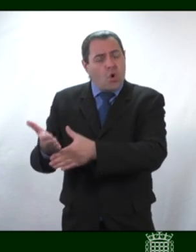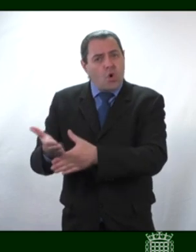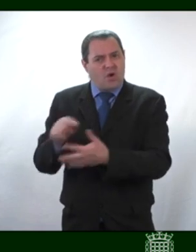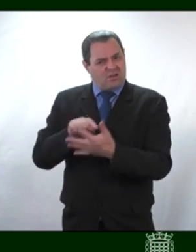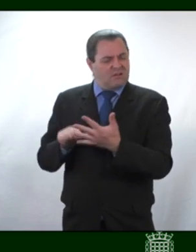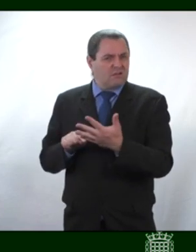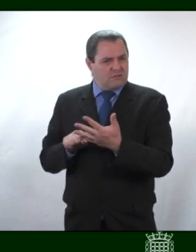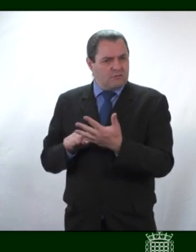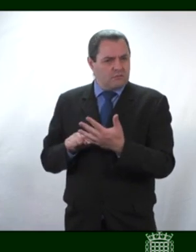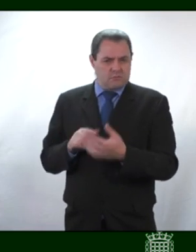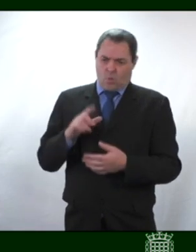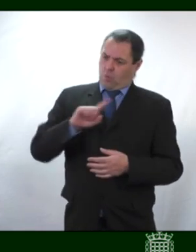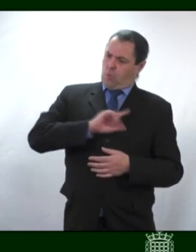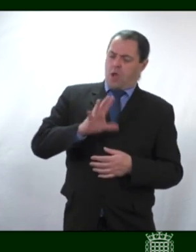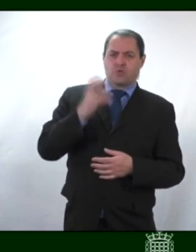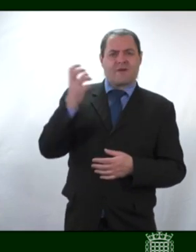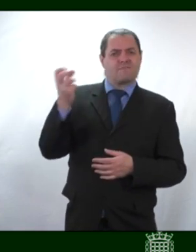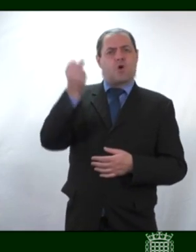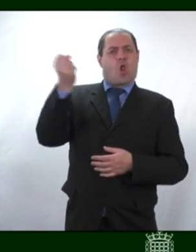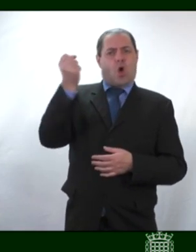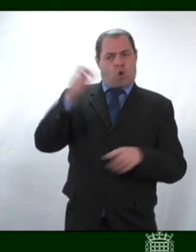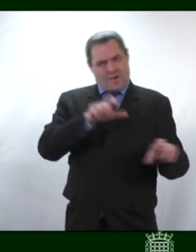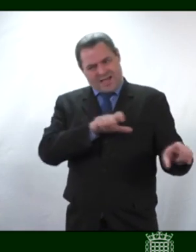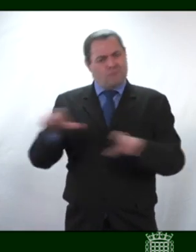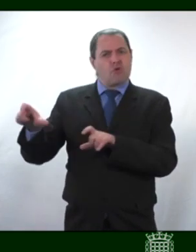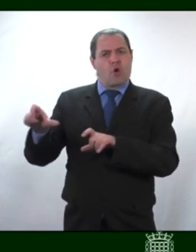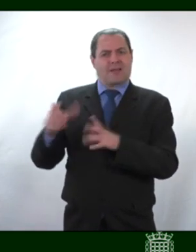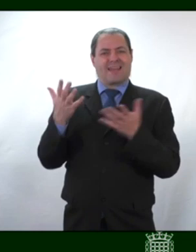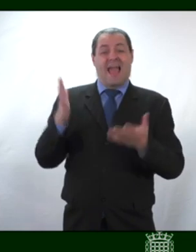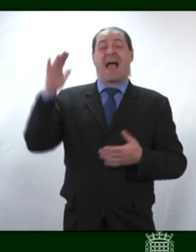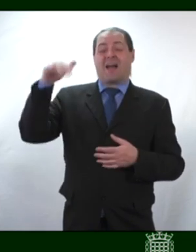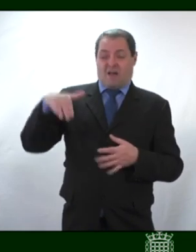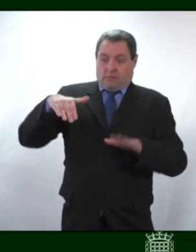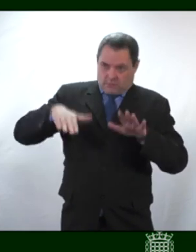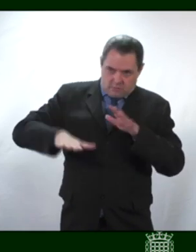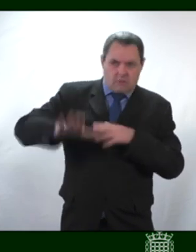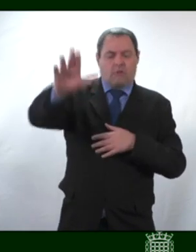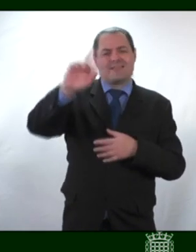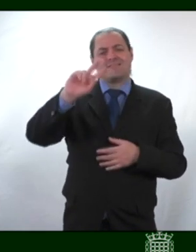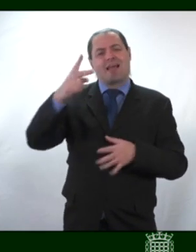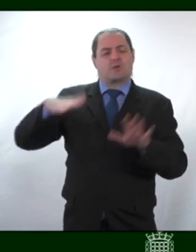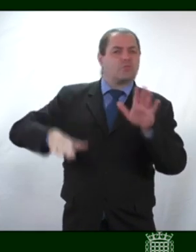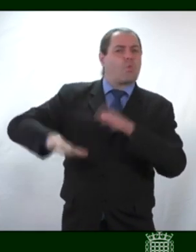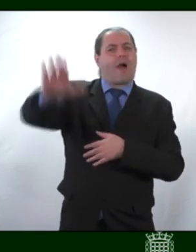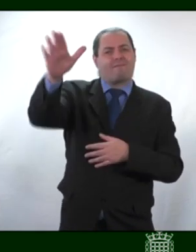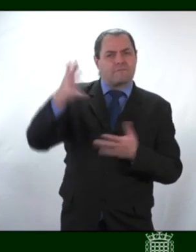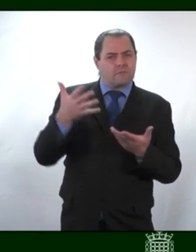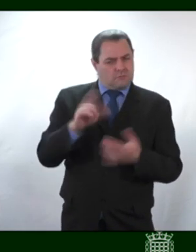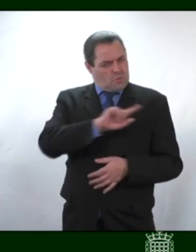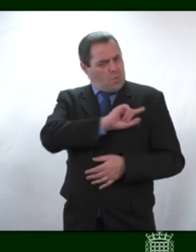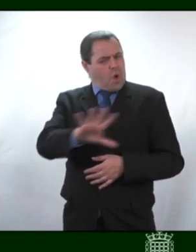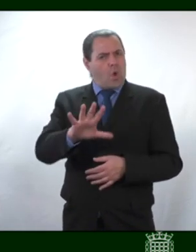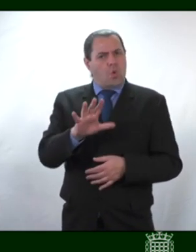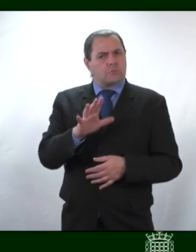full furlough scheme when we are heading into a second wave and the hardest winter the NHS will ever have faced? There are